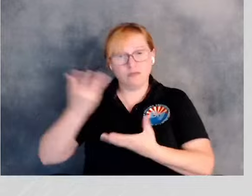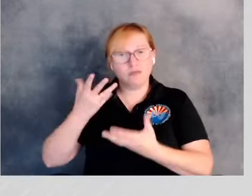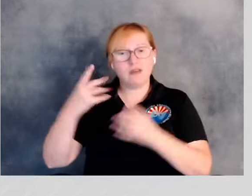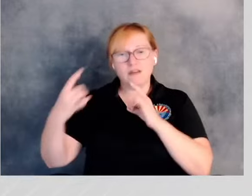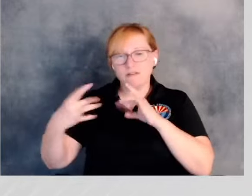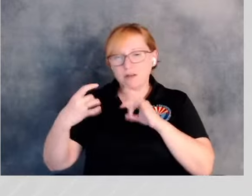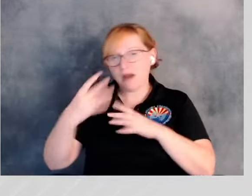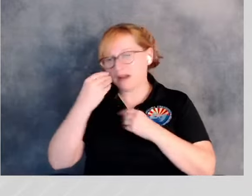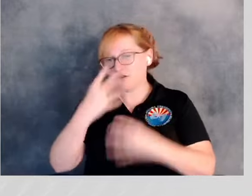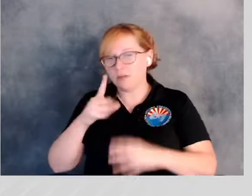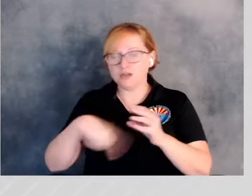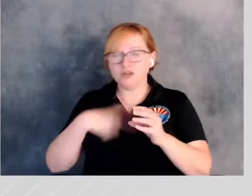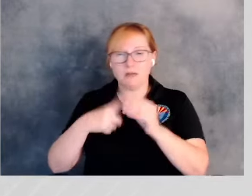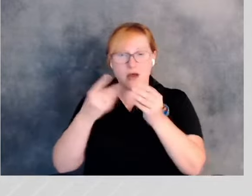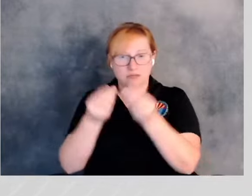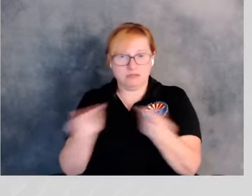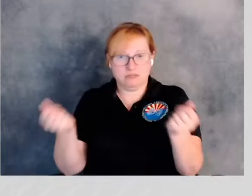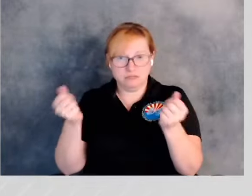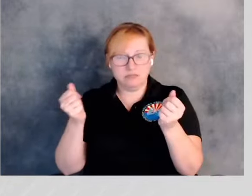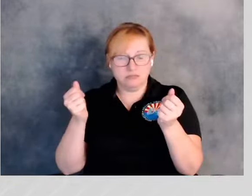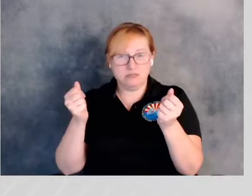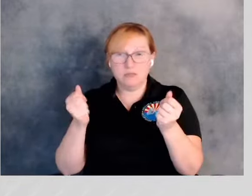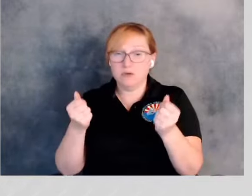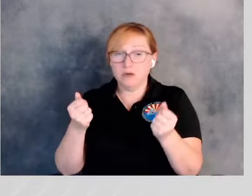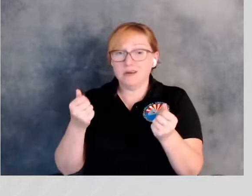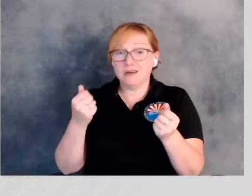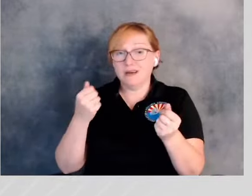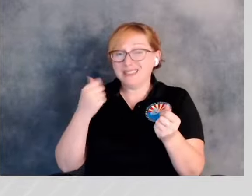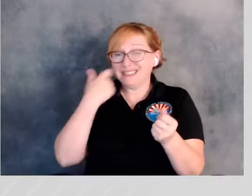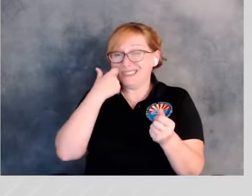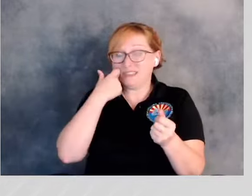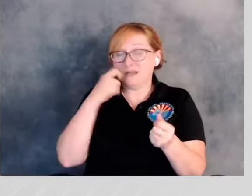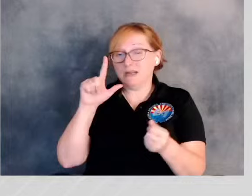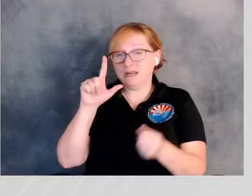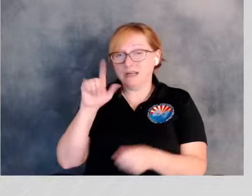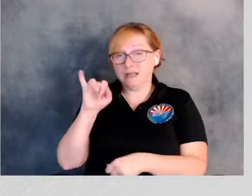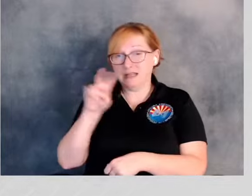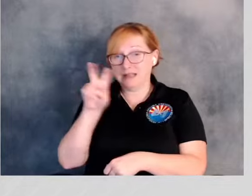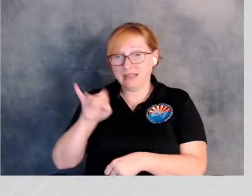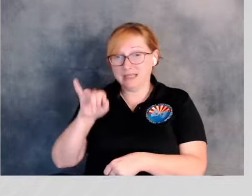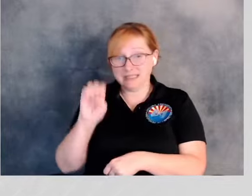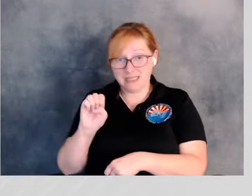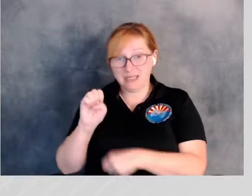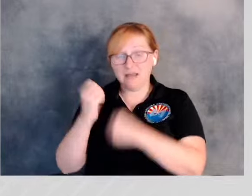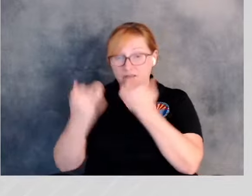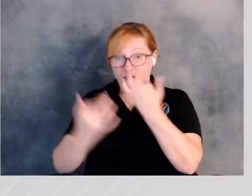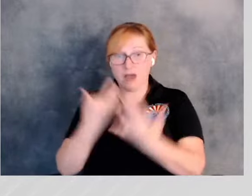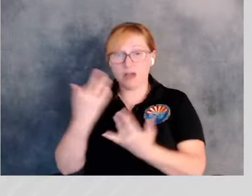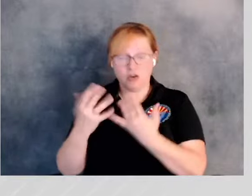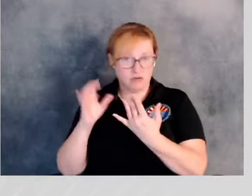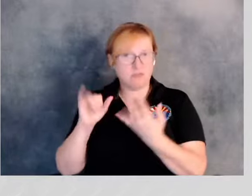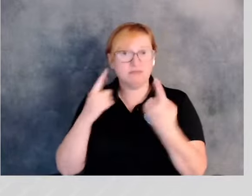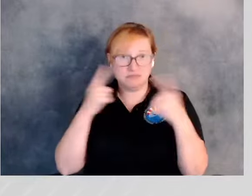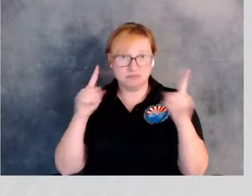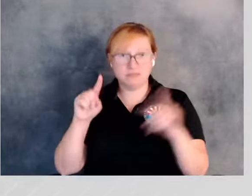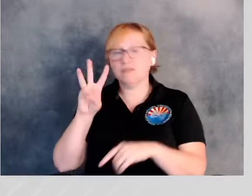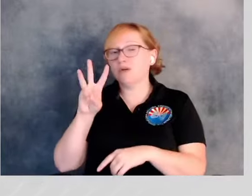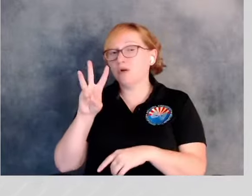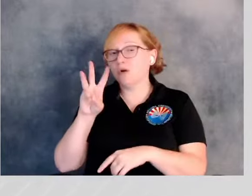We successfully did this a couple of years ago on the Lizzie fire, which was up in San Luis Obispo, and the work team came in and